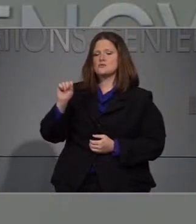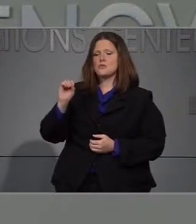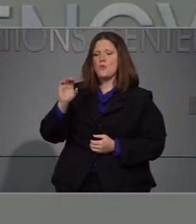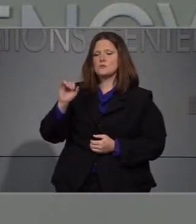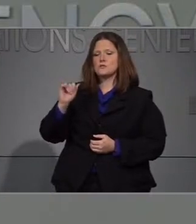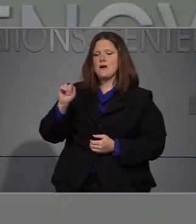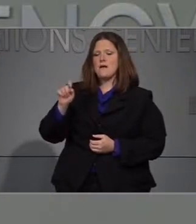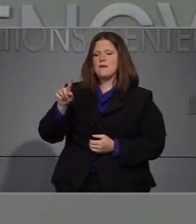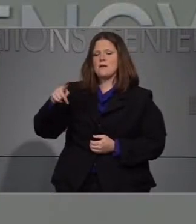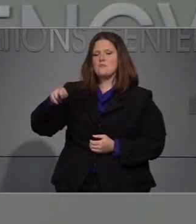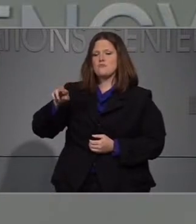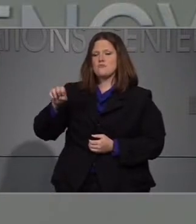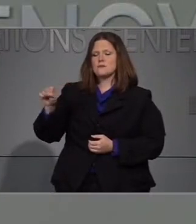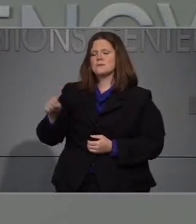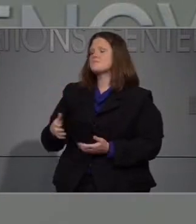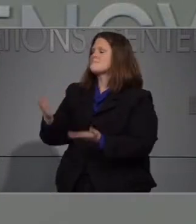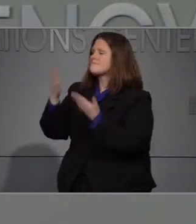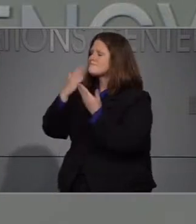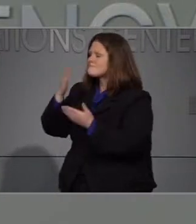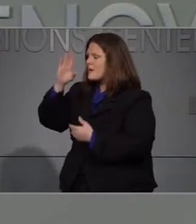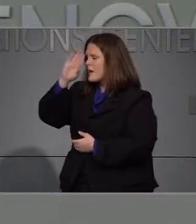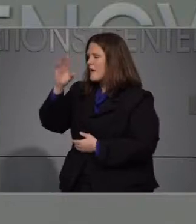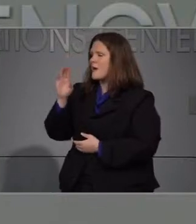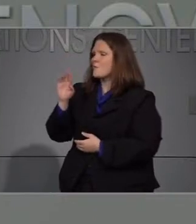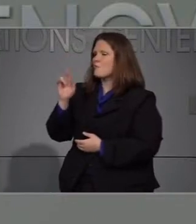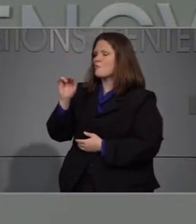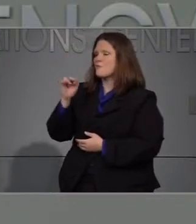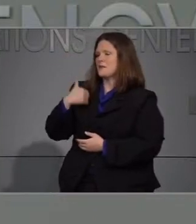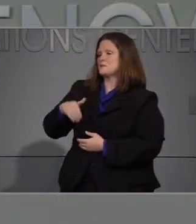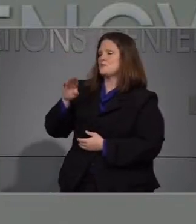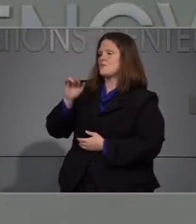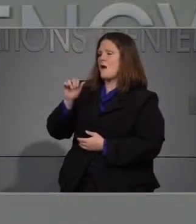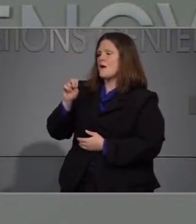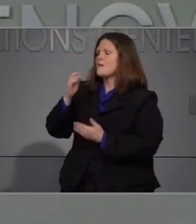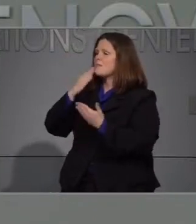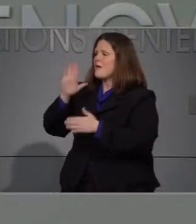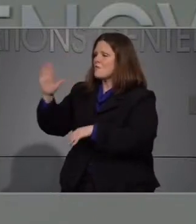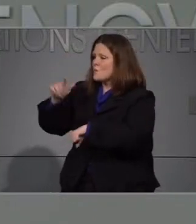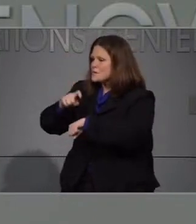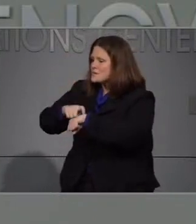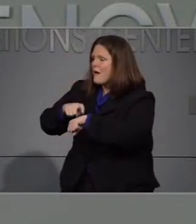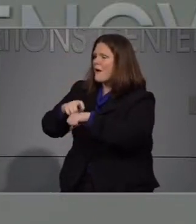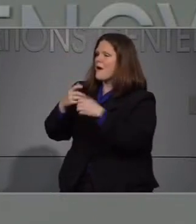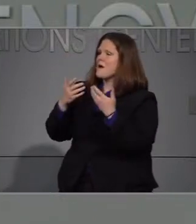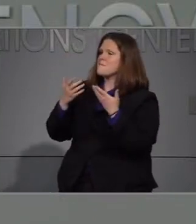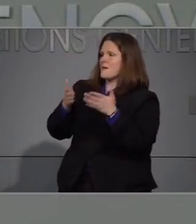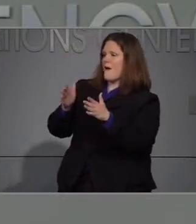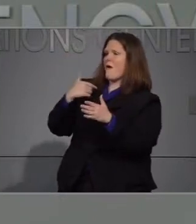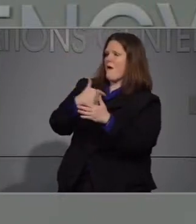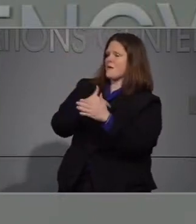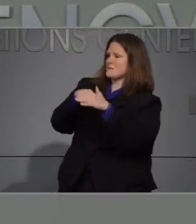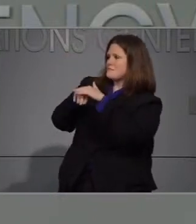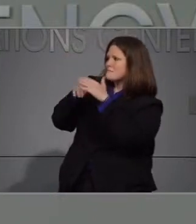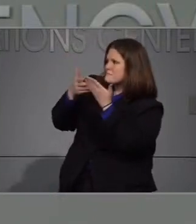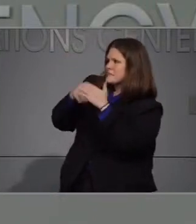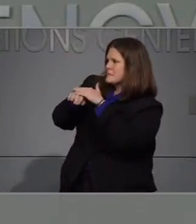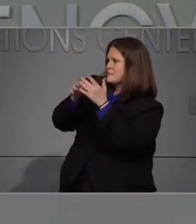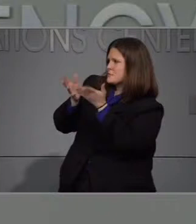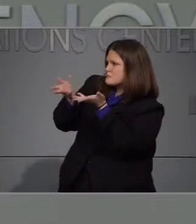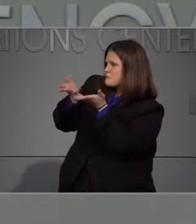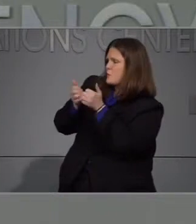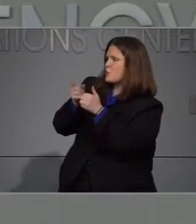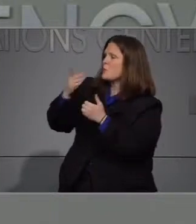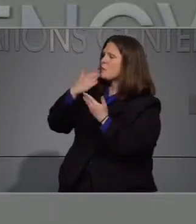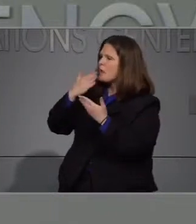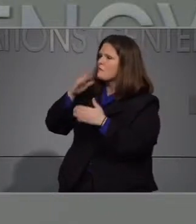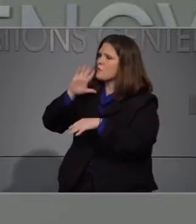Hi, Dr. Cohen. Brian Anderson here with DAP. Thank you so much for your time and accessibility here. We always really appreciate having you.